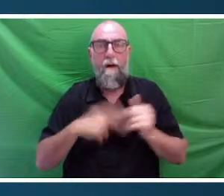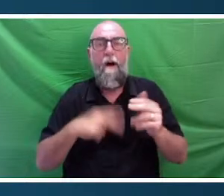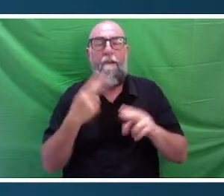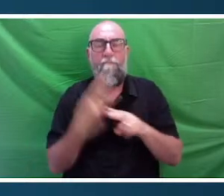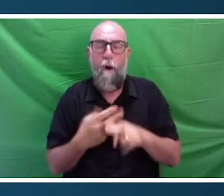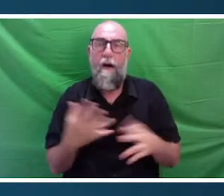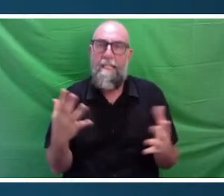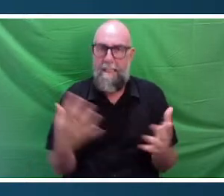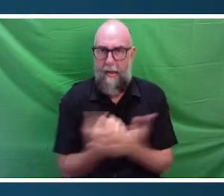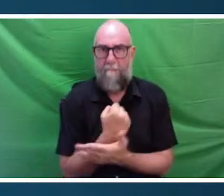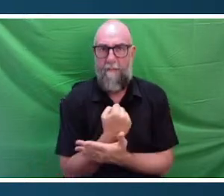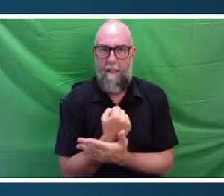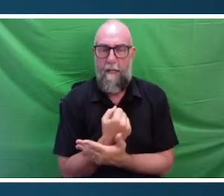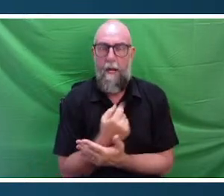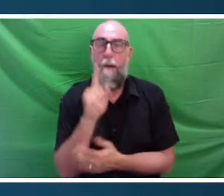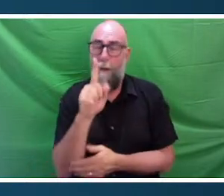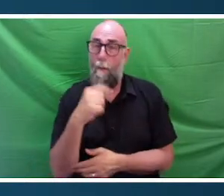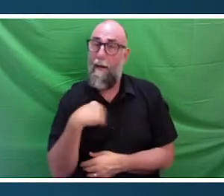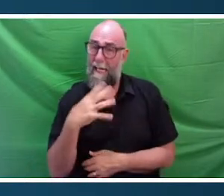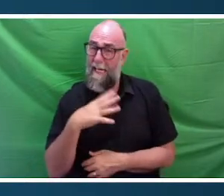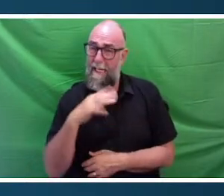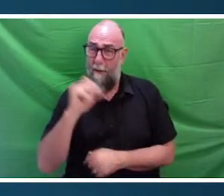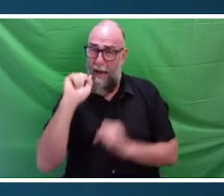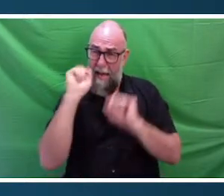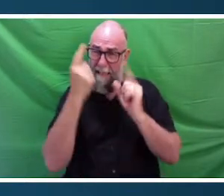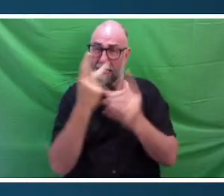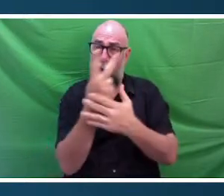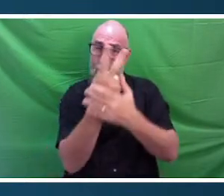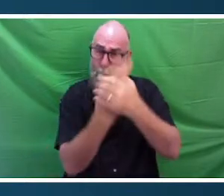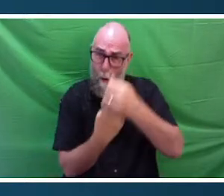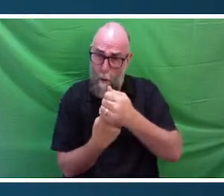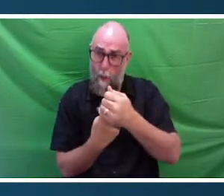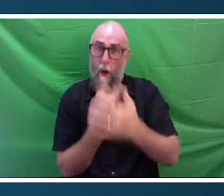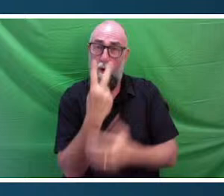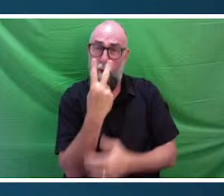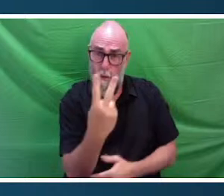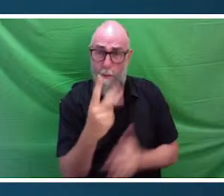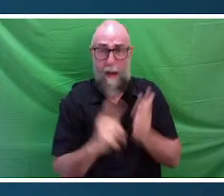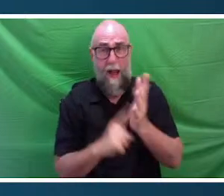the deep trust and understanding of the community is going to be super critical.